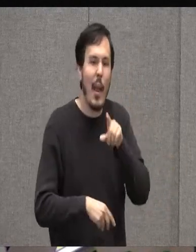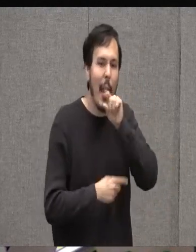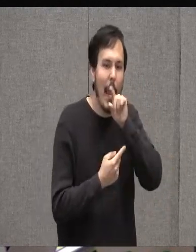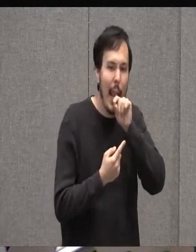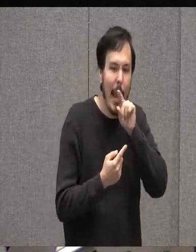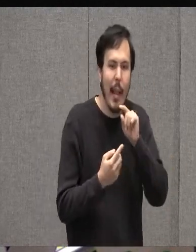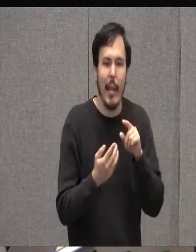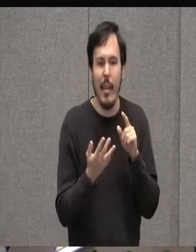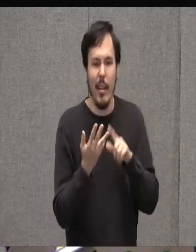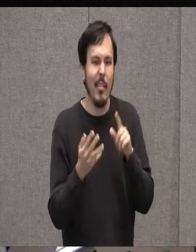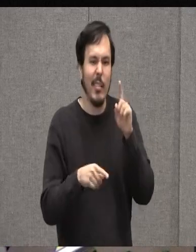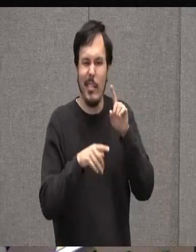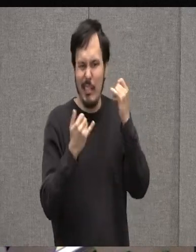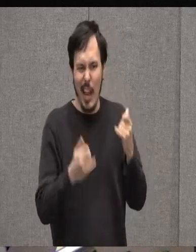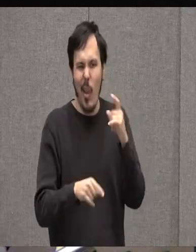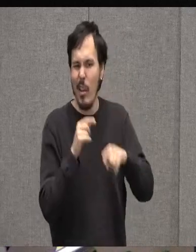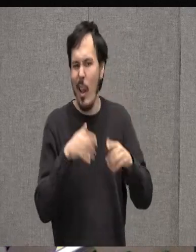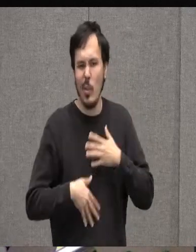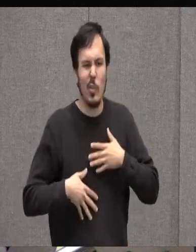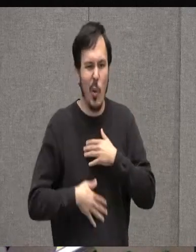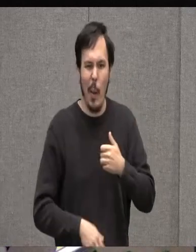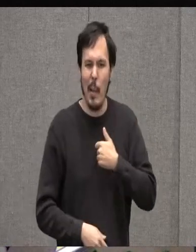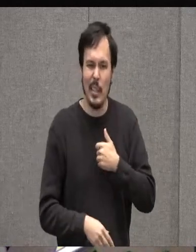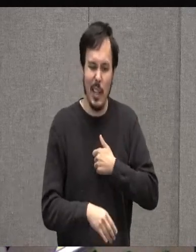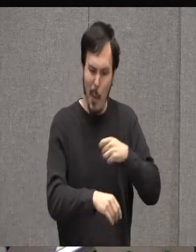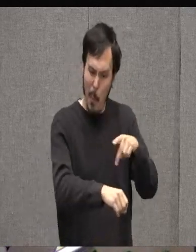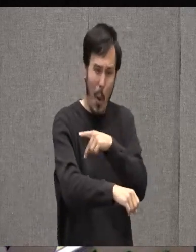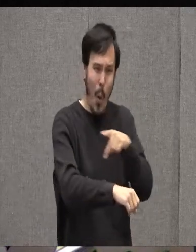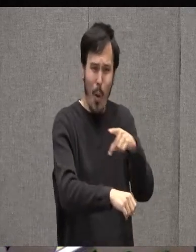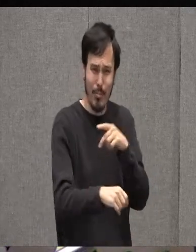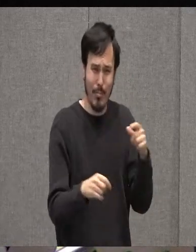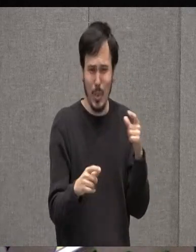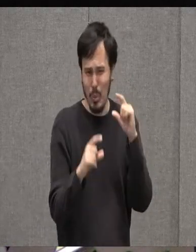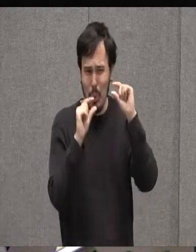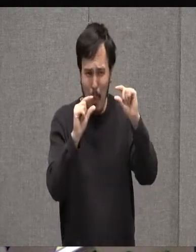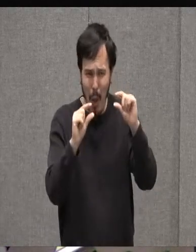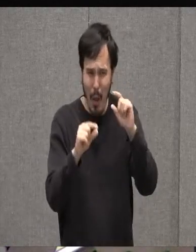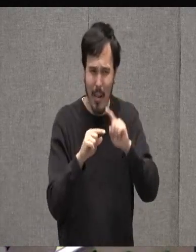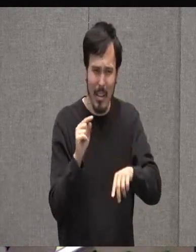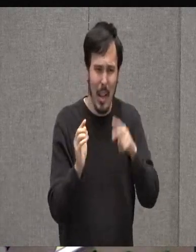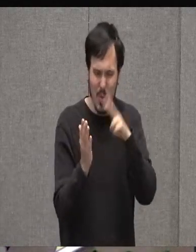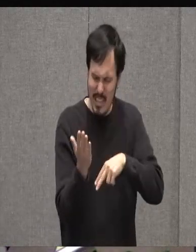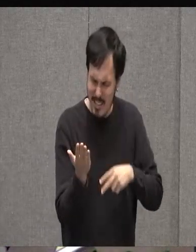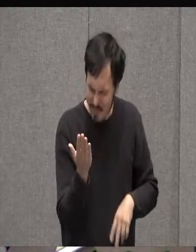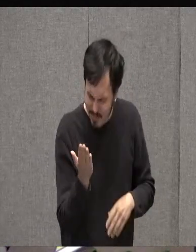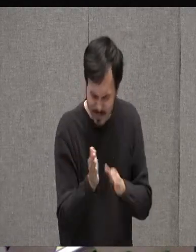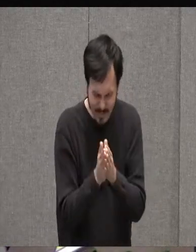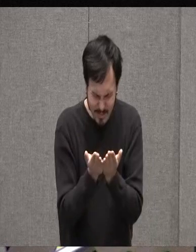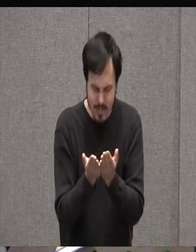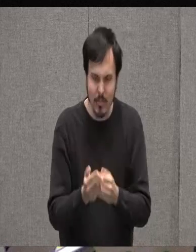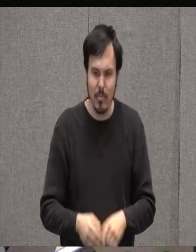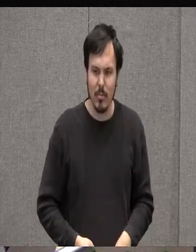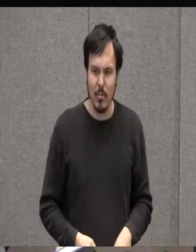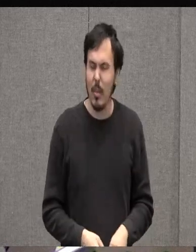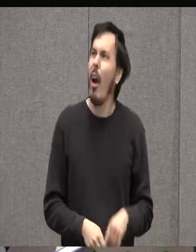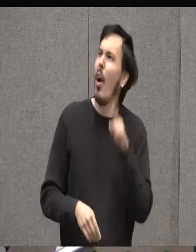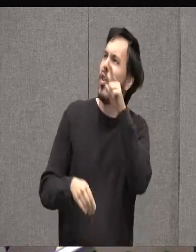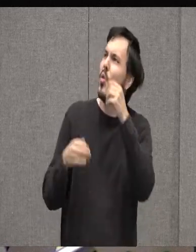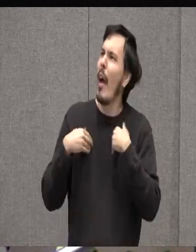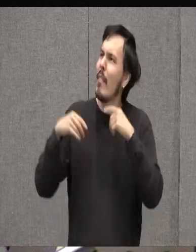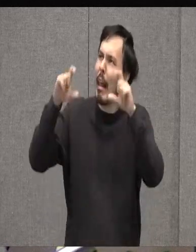you're safe. The giant shared his breakfast with Jim. Is your name Jack? He said.